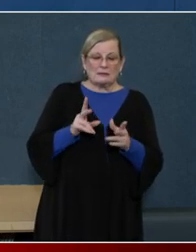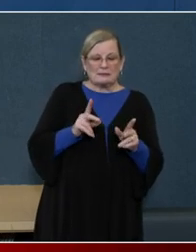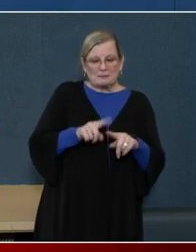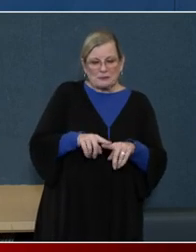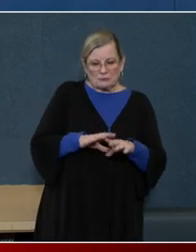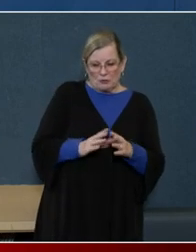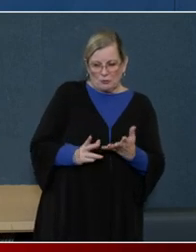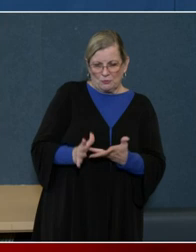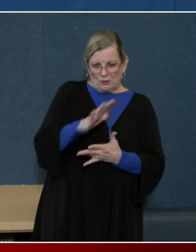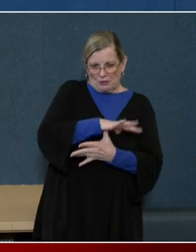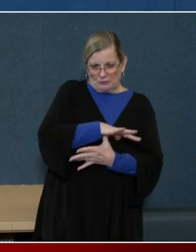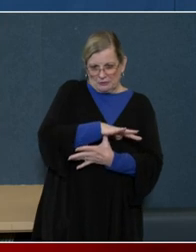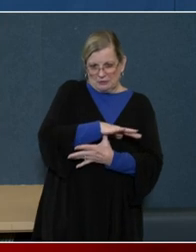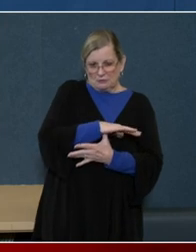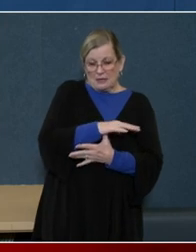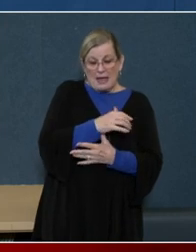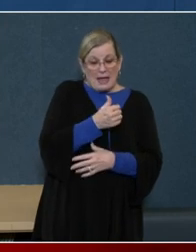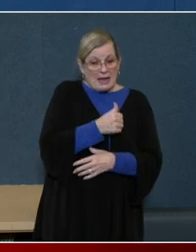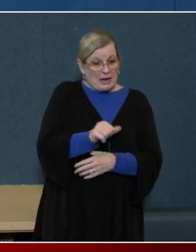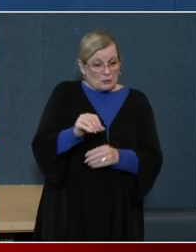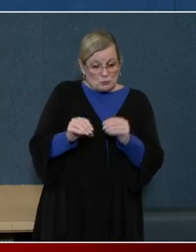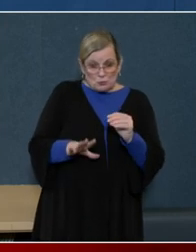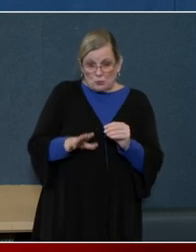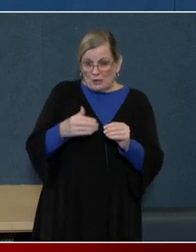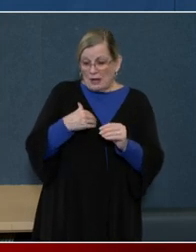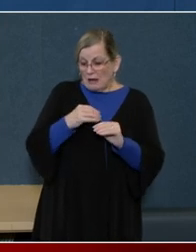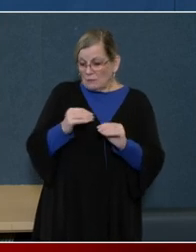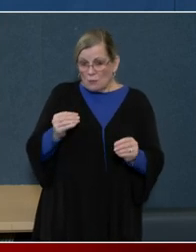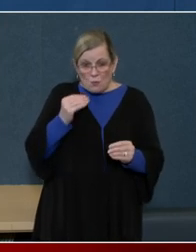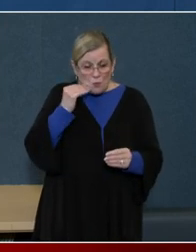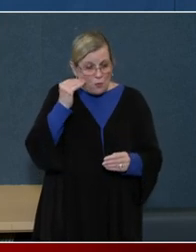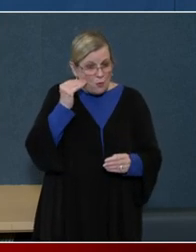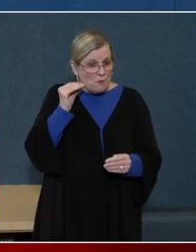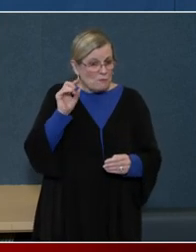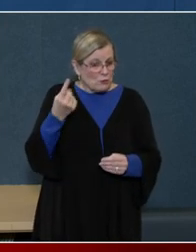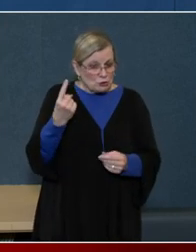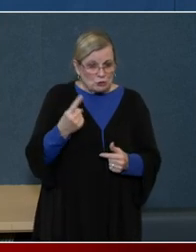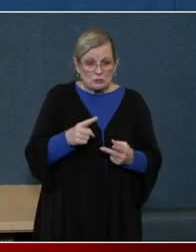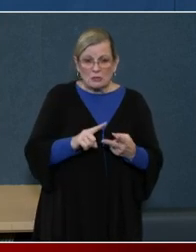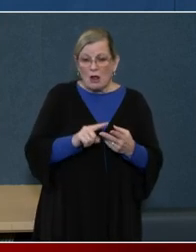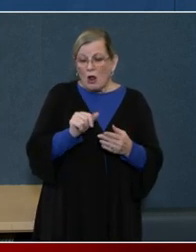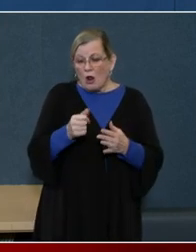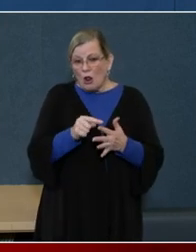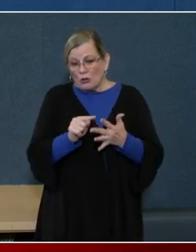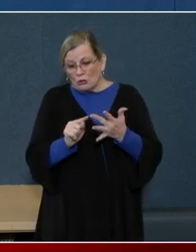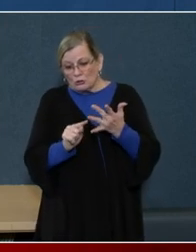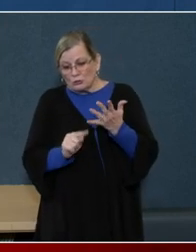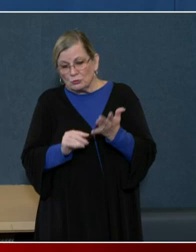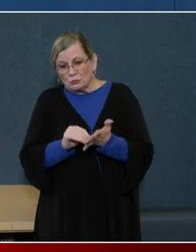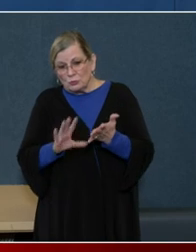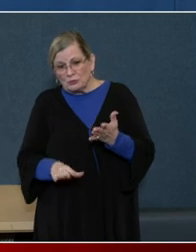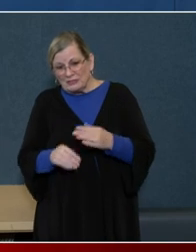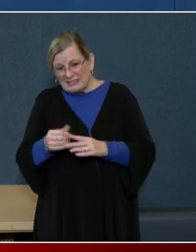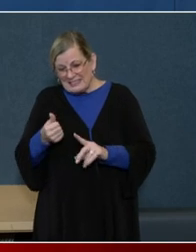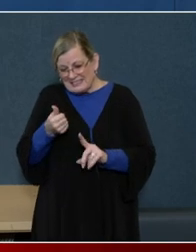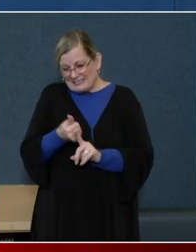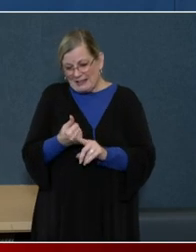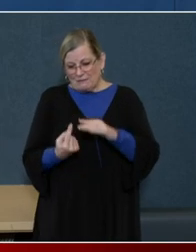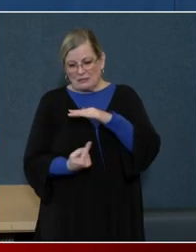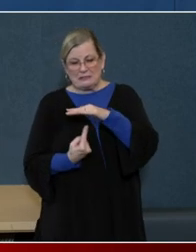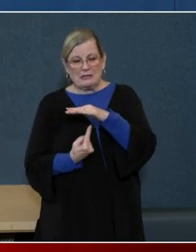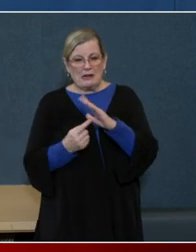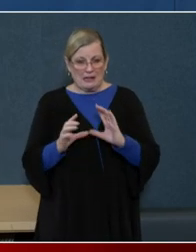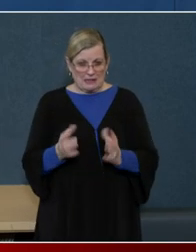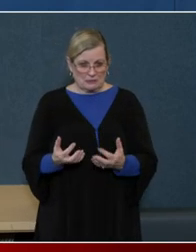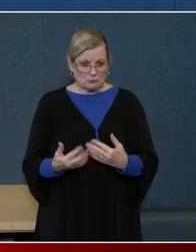experiencing homelessness, and then secondly, all other students that are in self-contained special education classrooms.